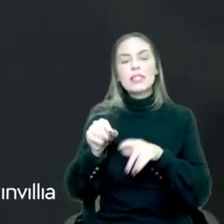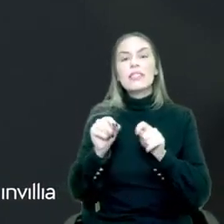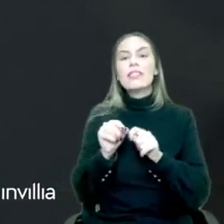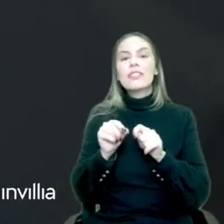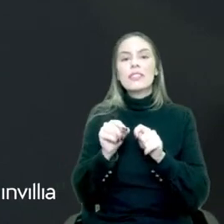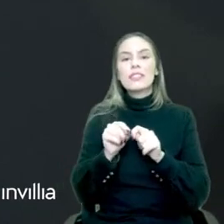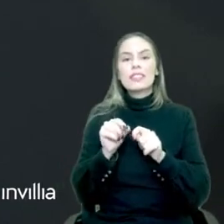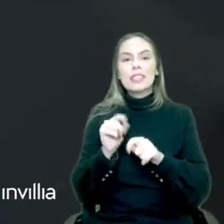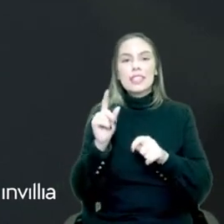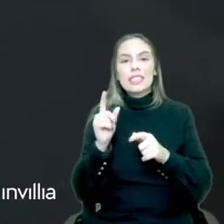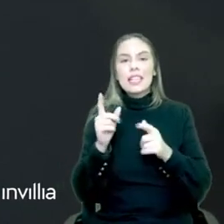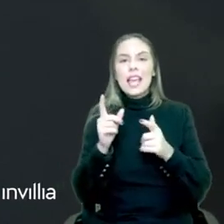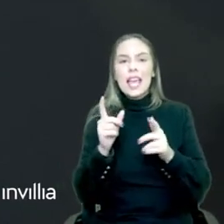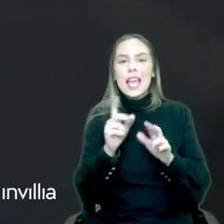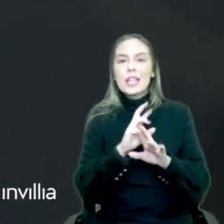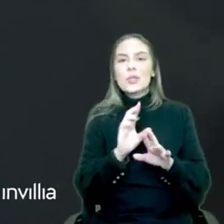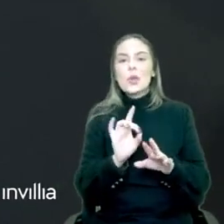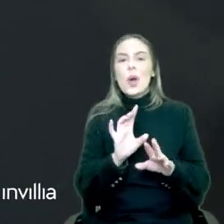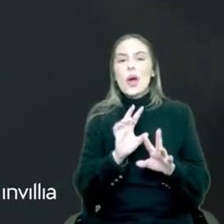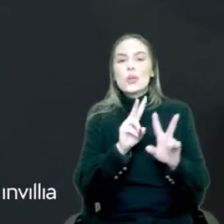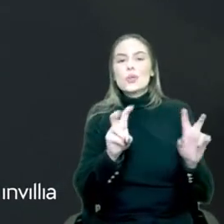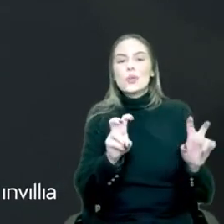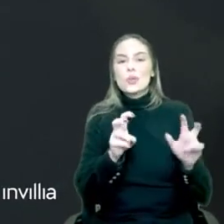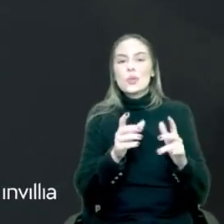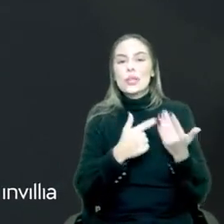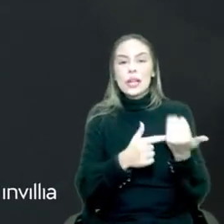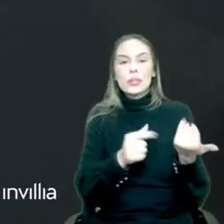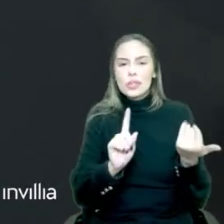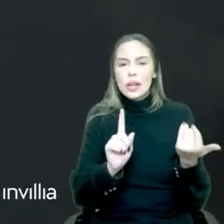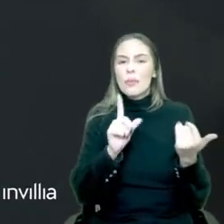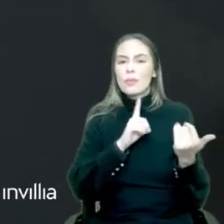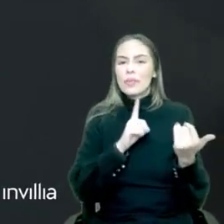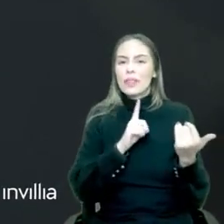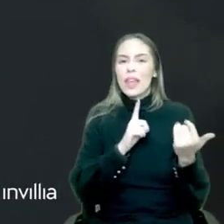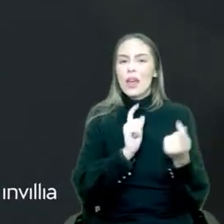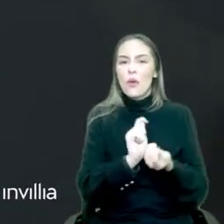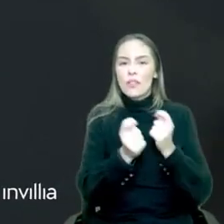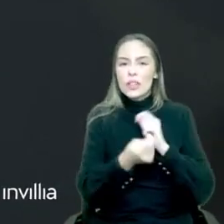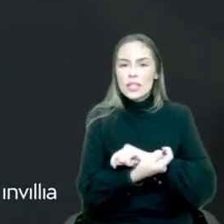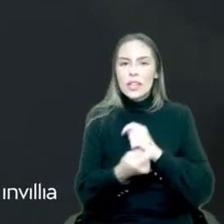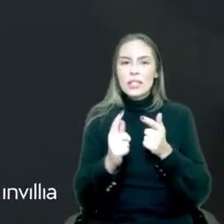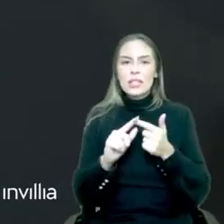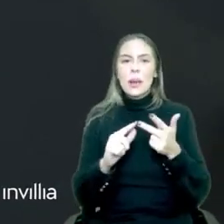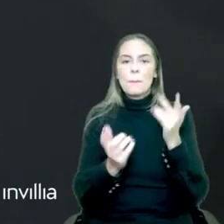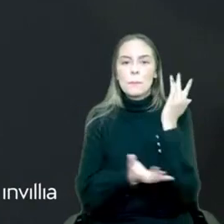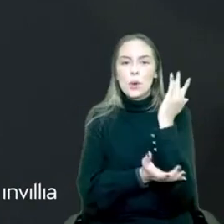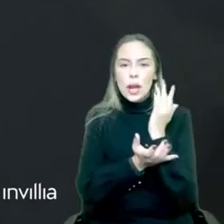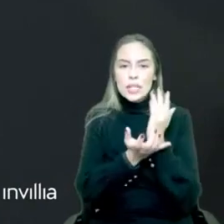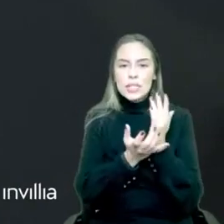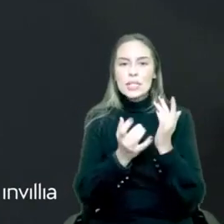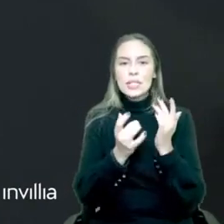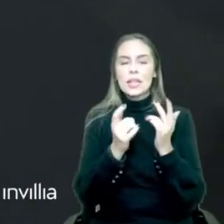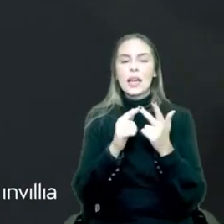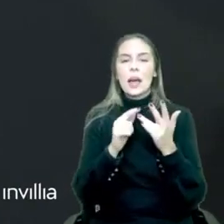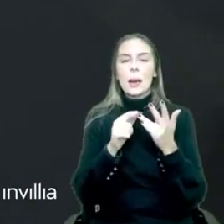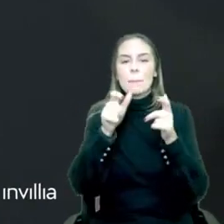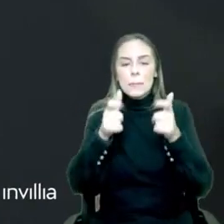It's just related to a conversation, bureaucracy, people that will be in the place trying to make sure that they break these barriers for us to